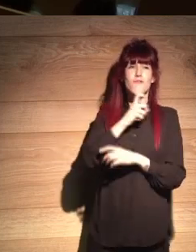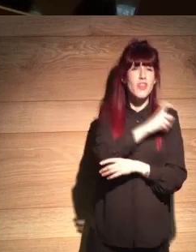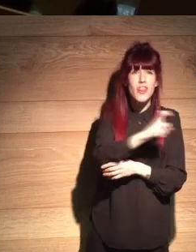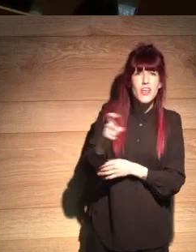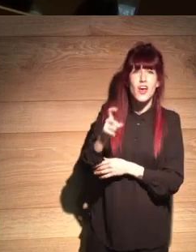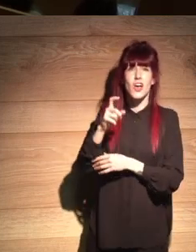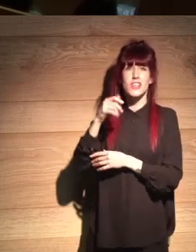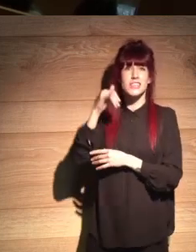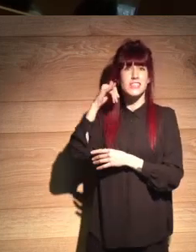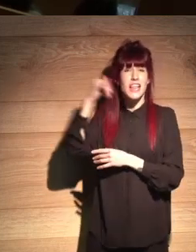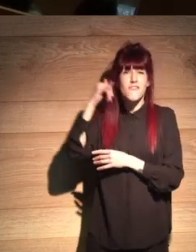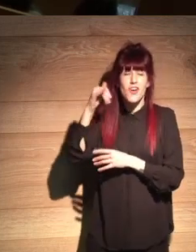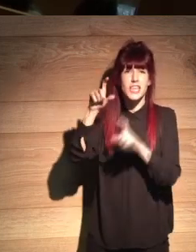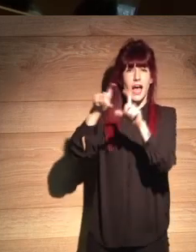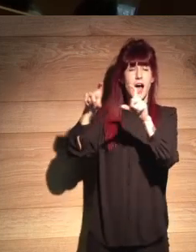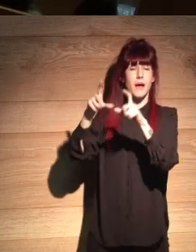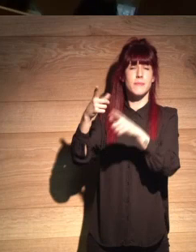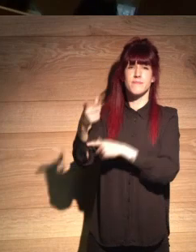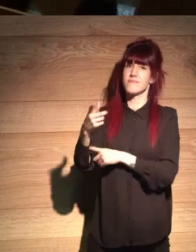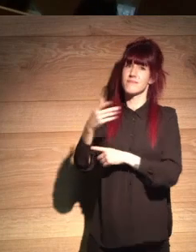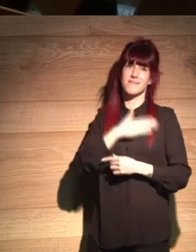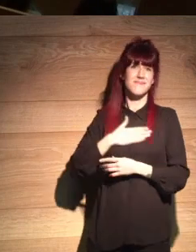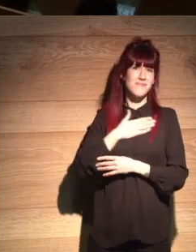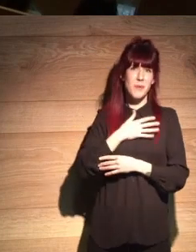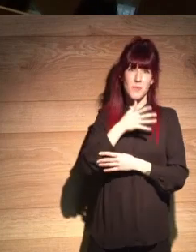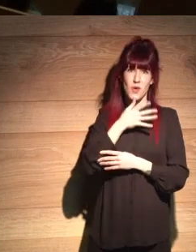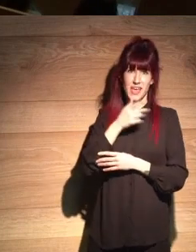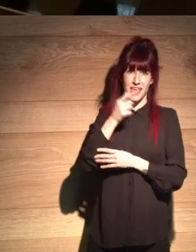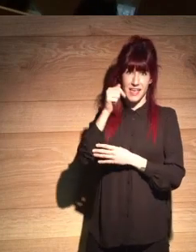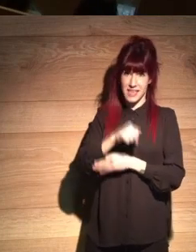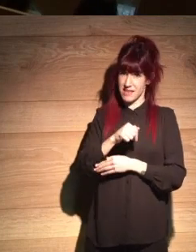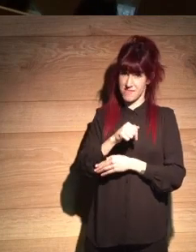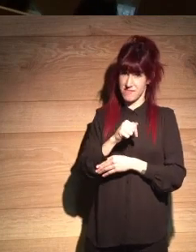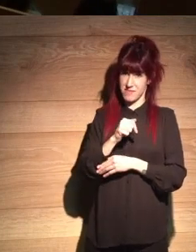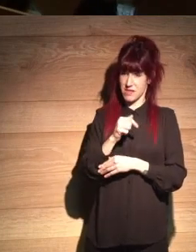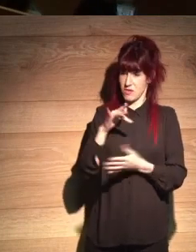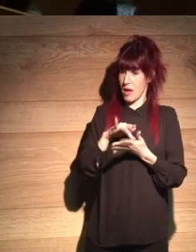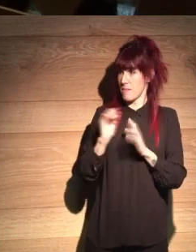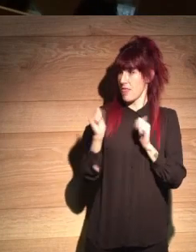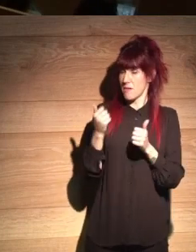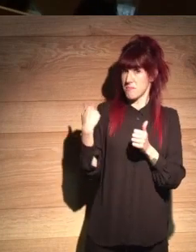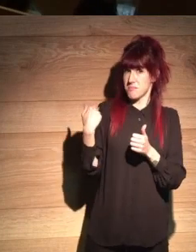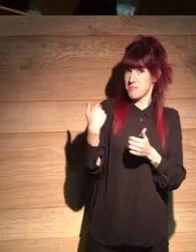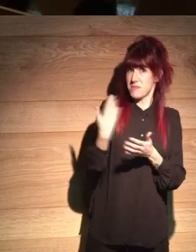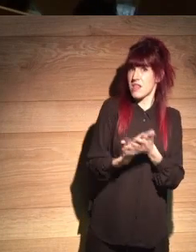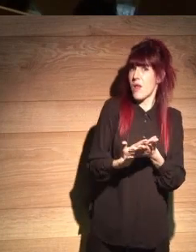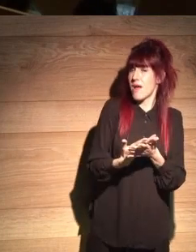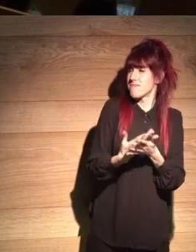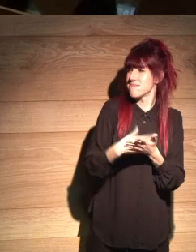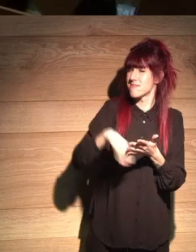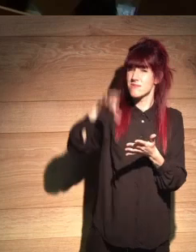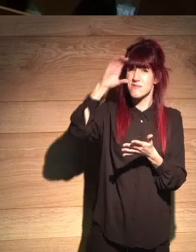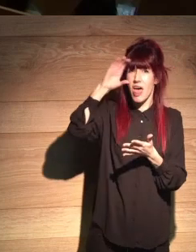Ambassador Foundation Telefónica, and it's a pleasure because I'm here from the very beginning, and I've